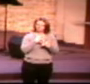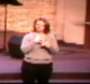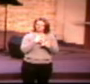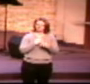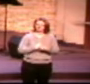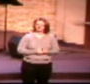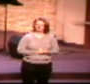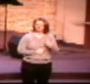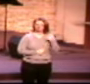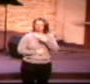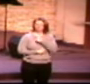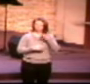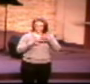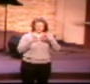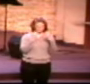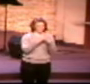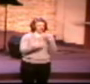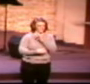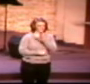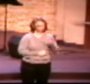we, the body of Christ,